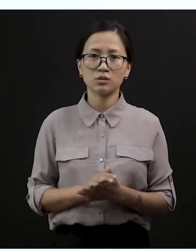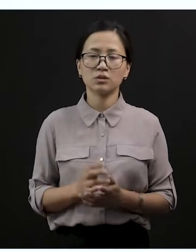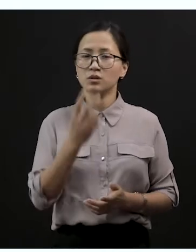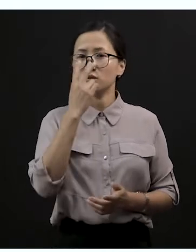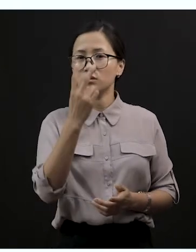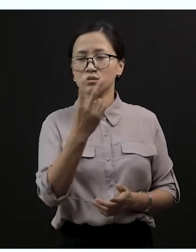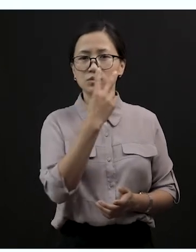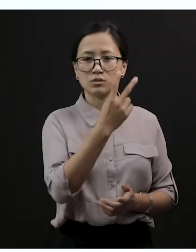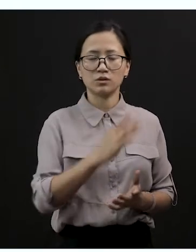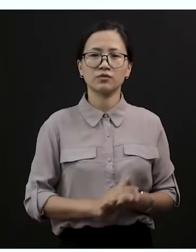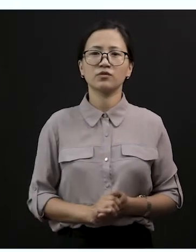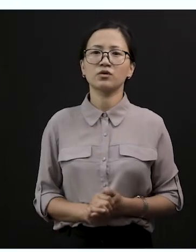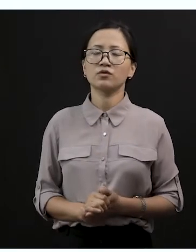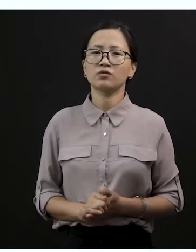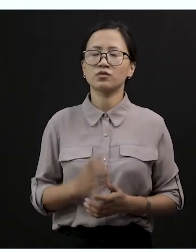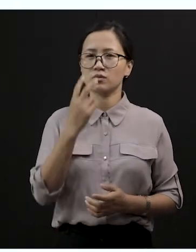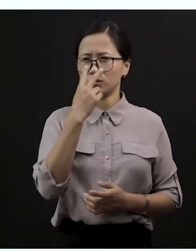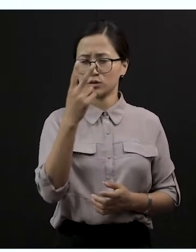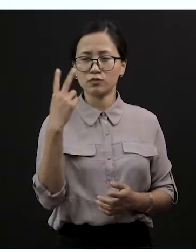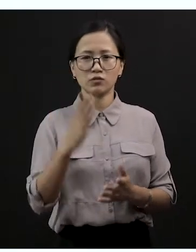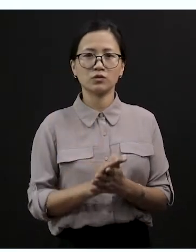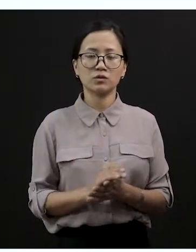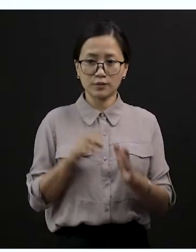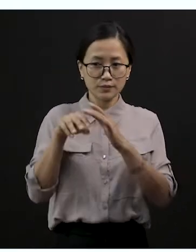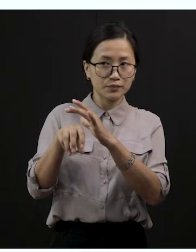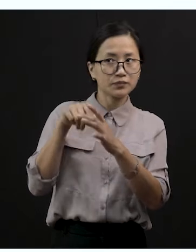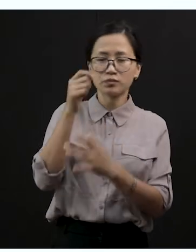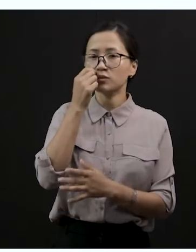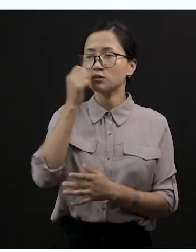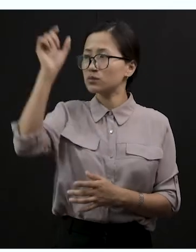was looking for the thief, he was looking